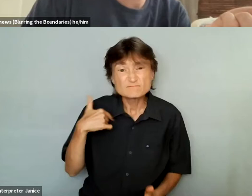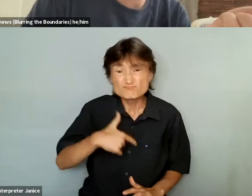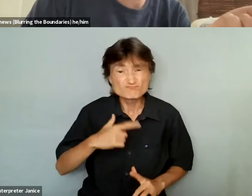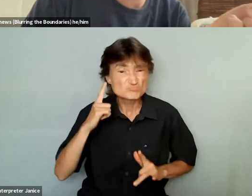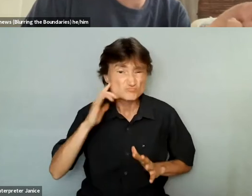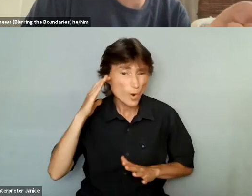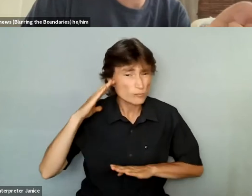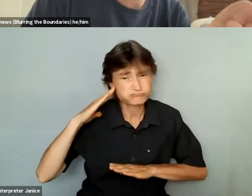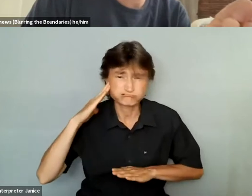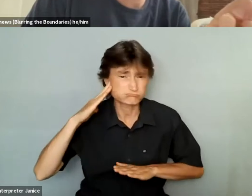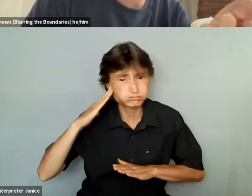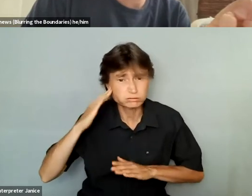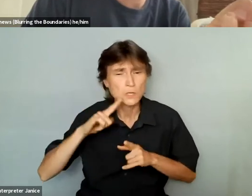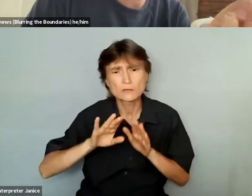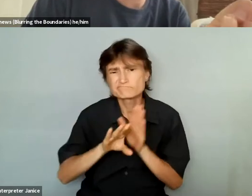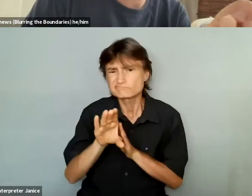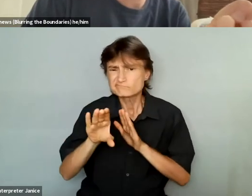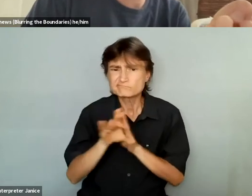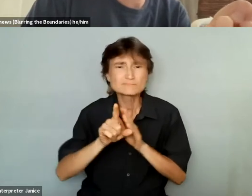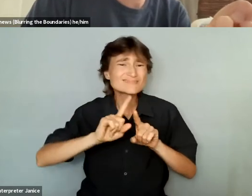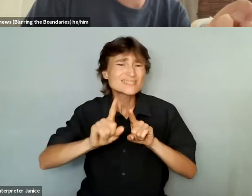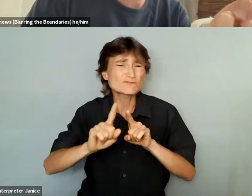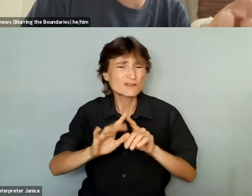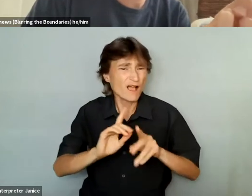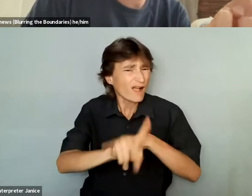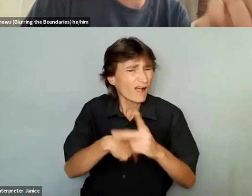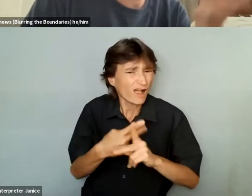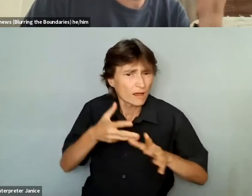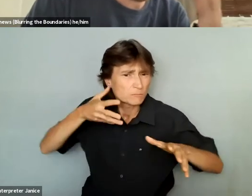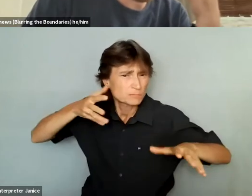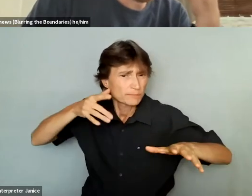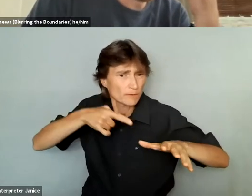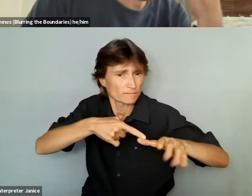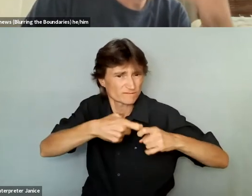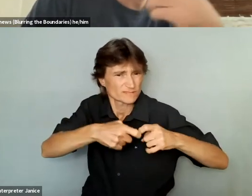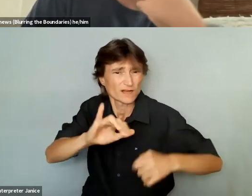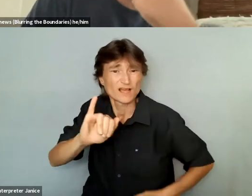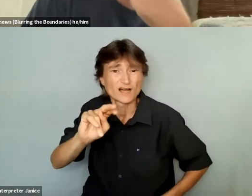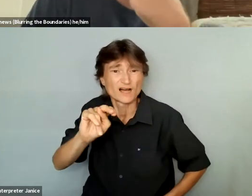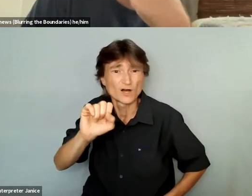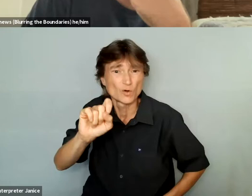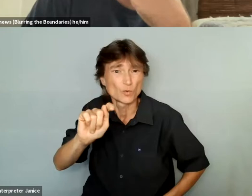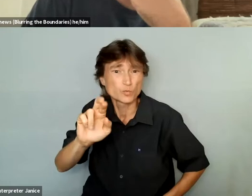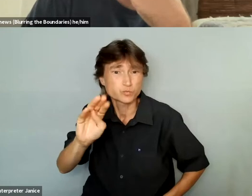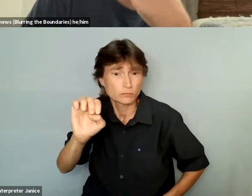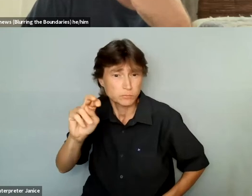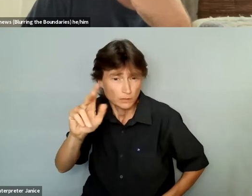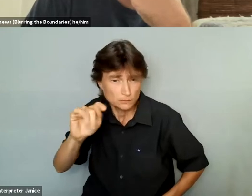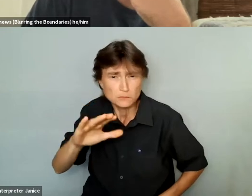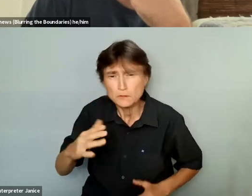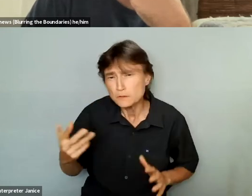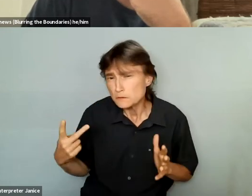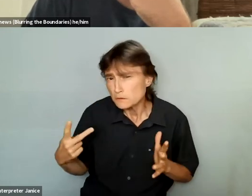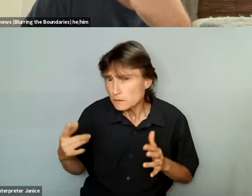creating different instruments. And the song that came to mind when we were jamming